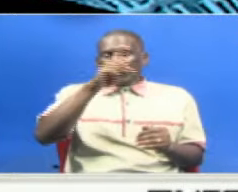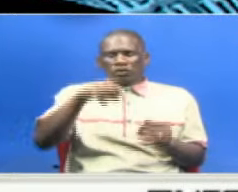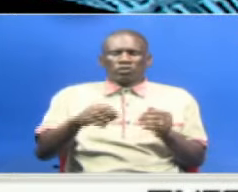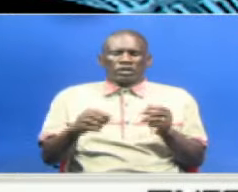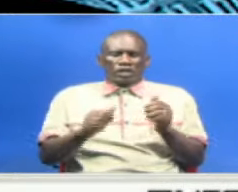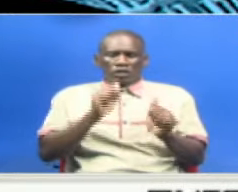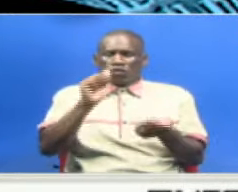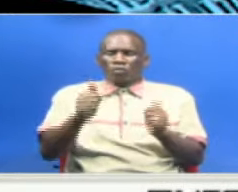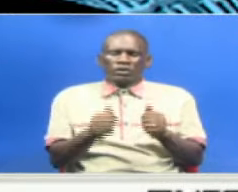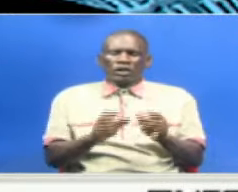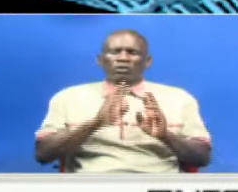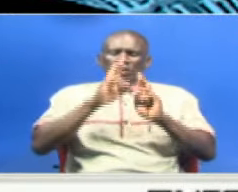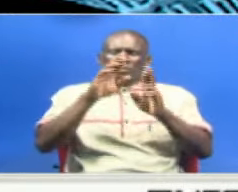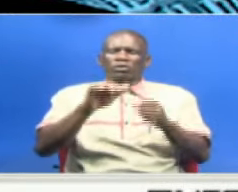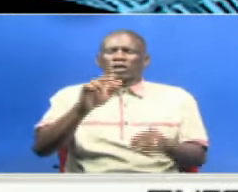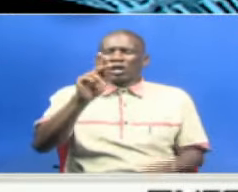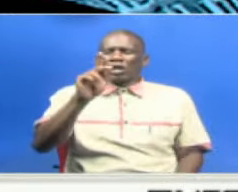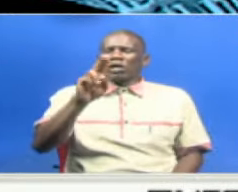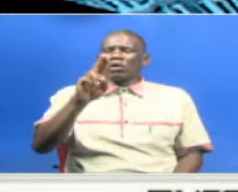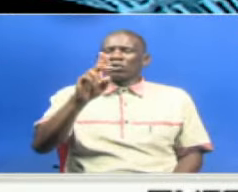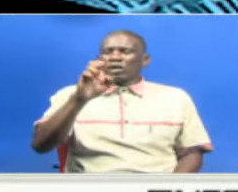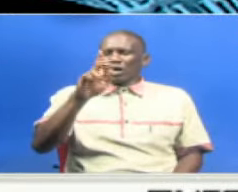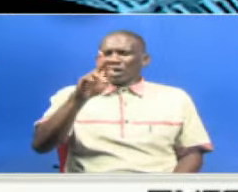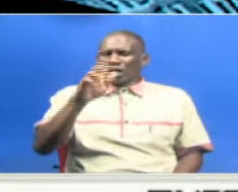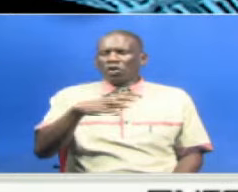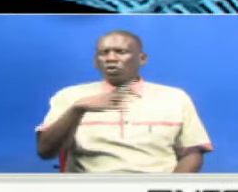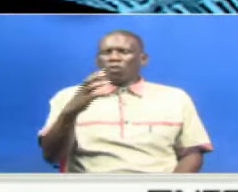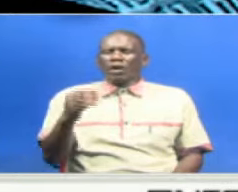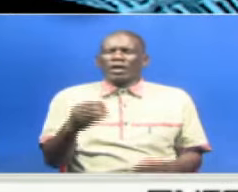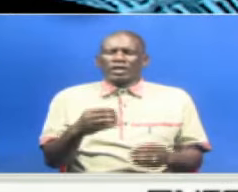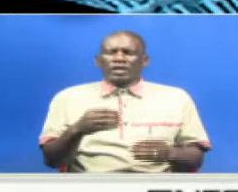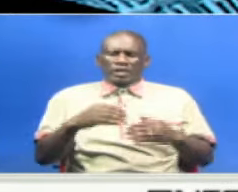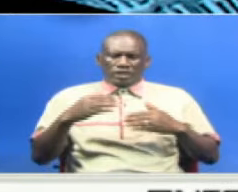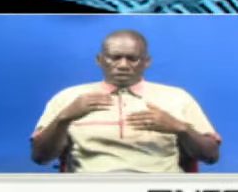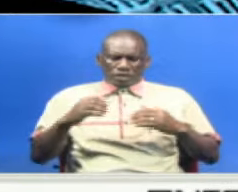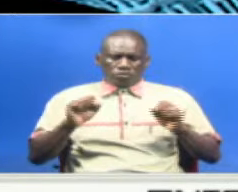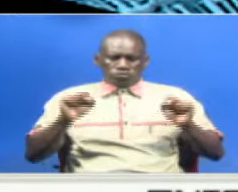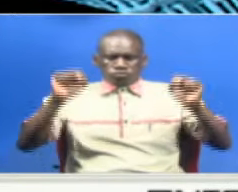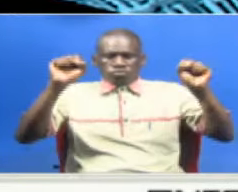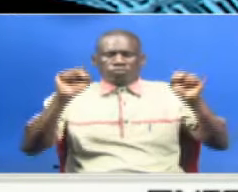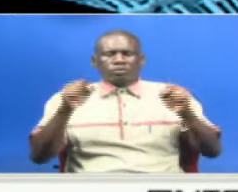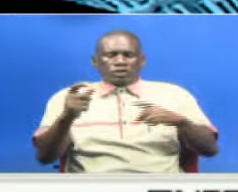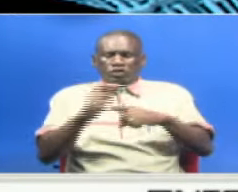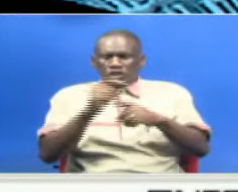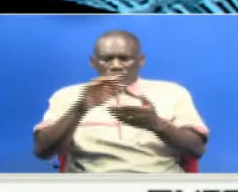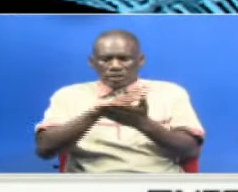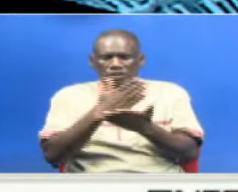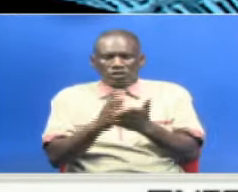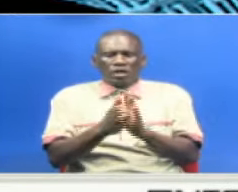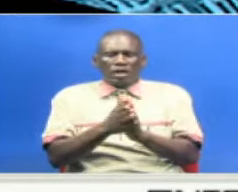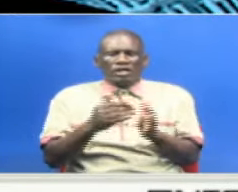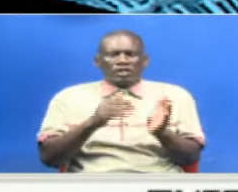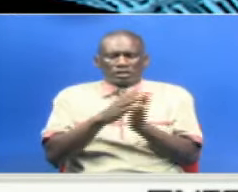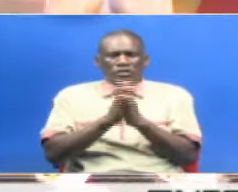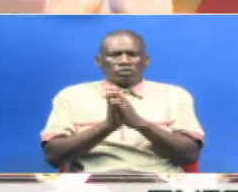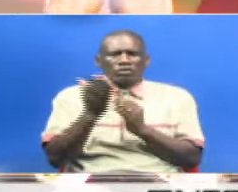Our reporter Gabriel Kodaka attended one of the bodybuilders' training sessions and filed the following report.